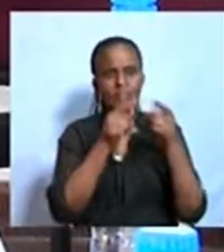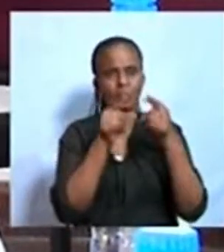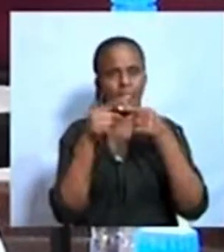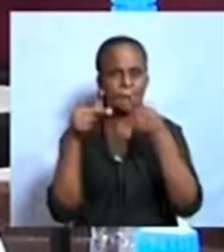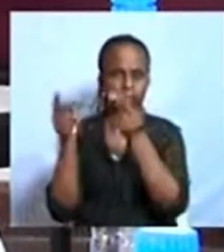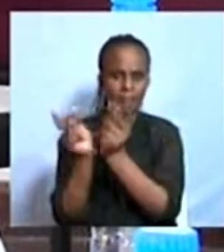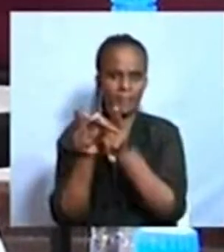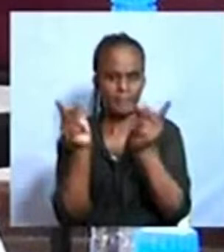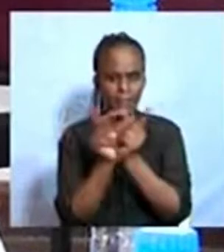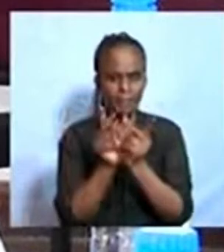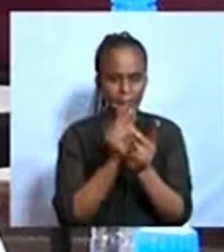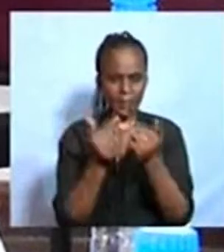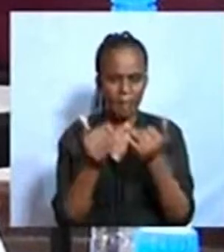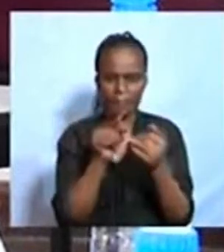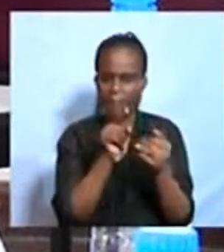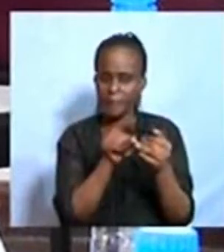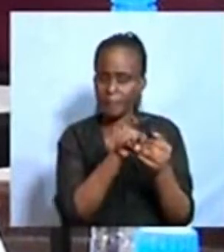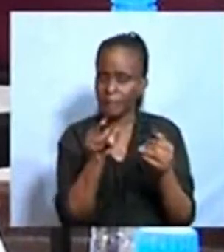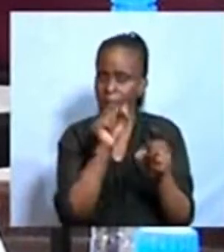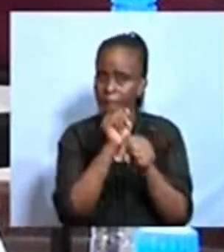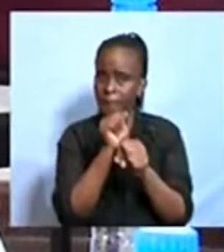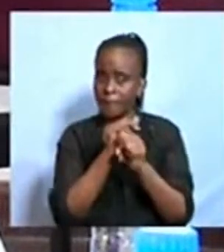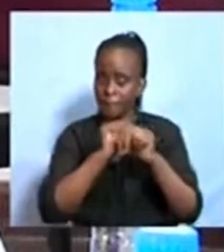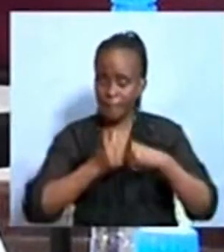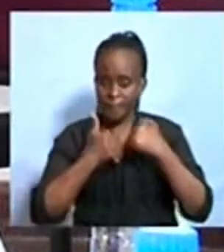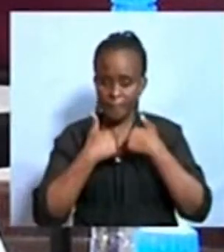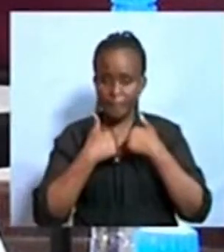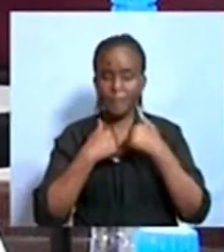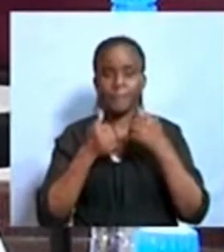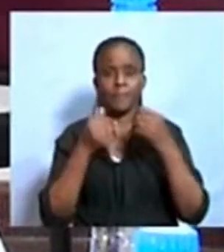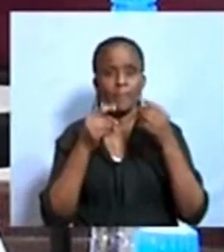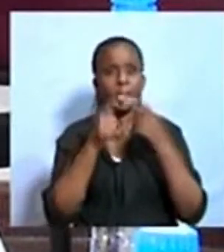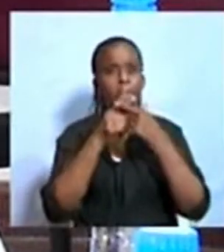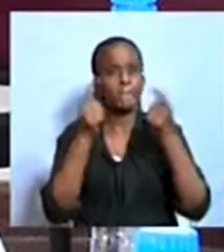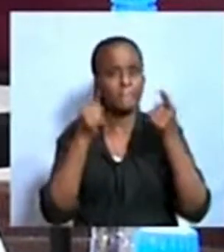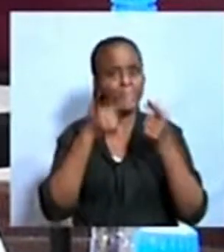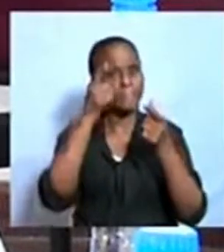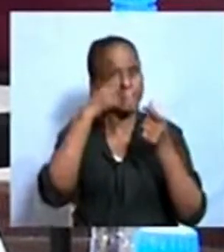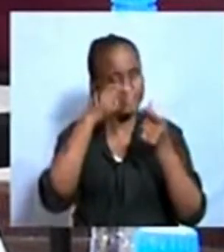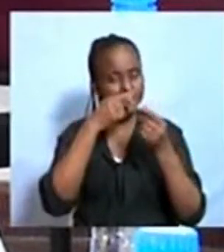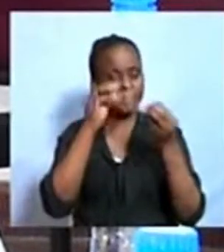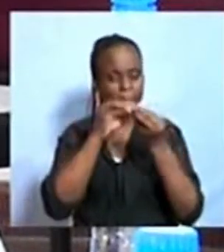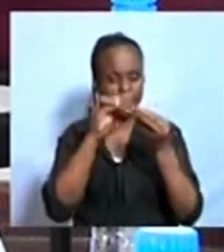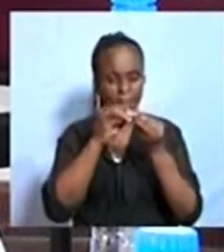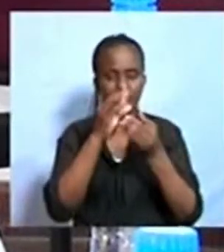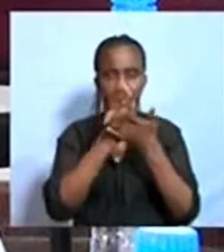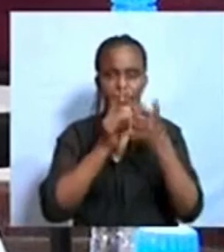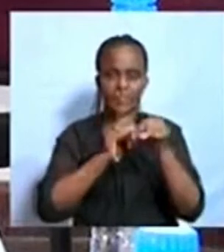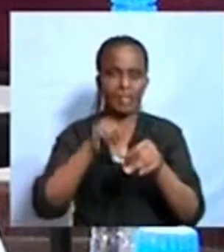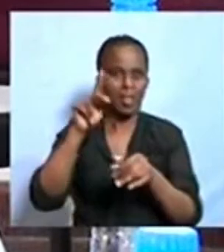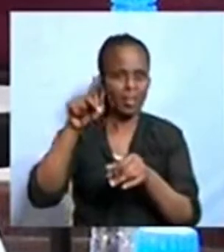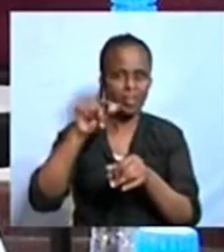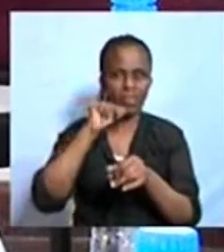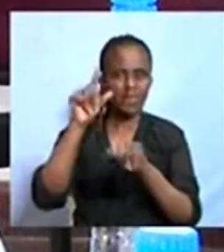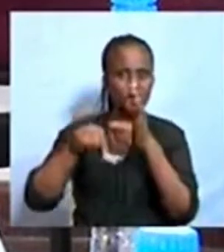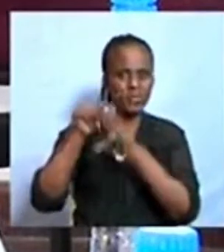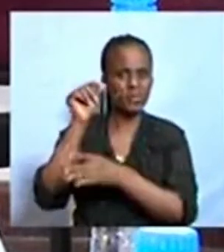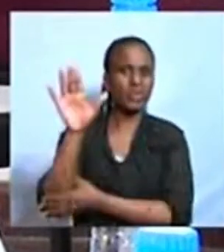The reality on the ground is that we have huge stockouts, to an extent that sometimes Panadol is not even found